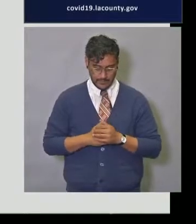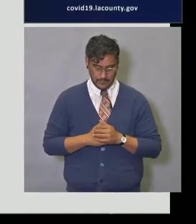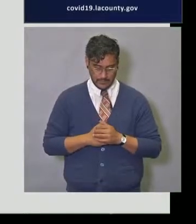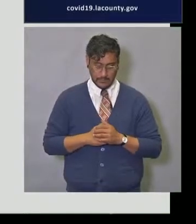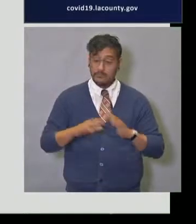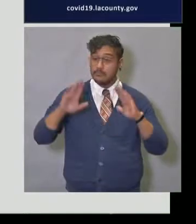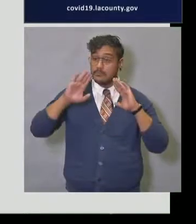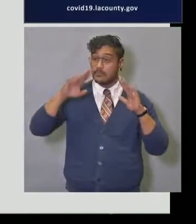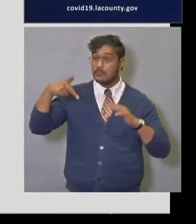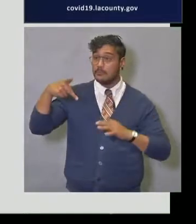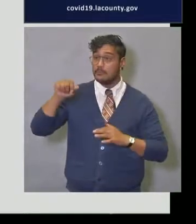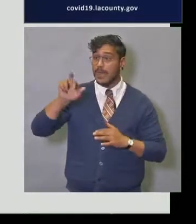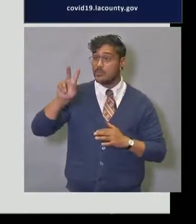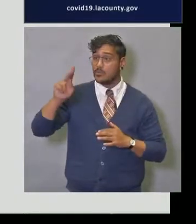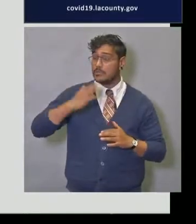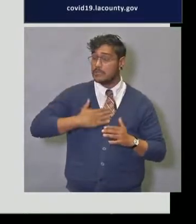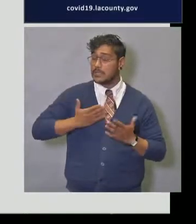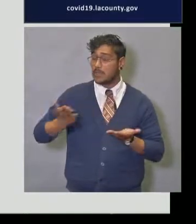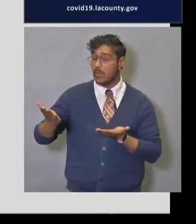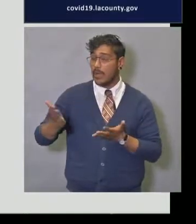Patrick, your line is unmuted. Please go ahead.